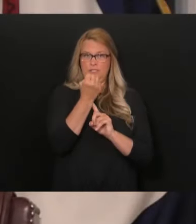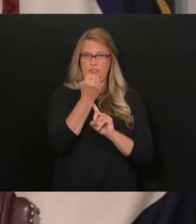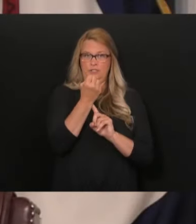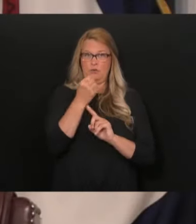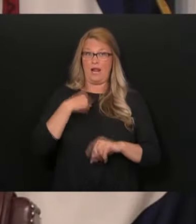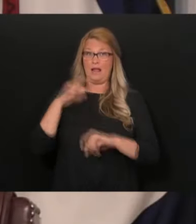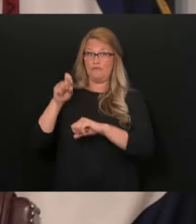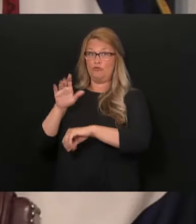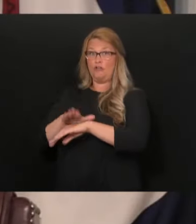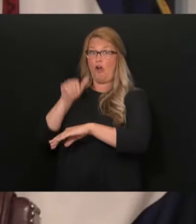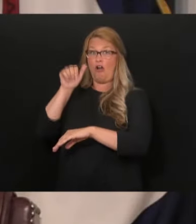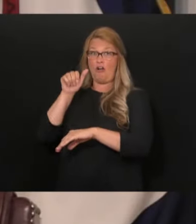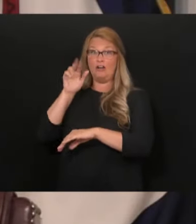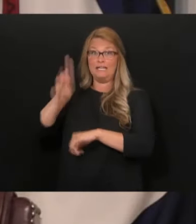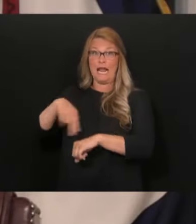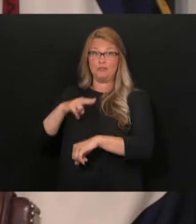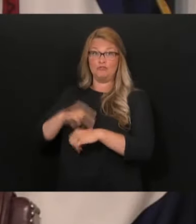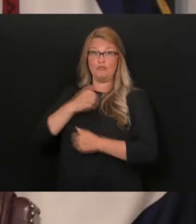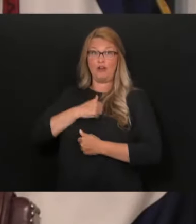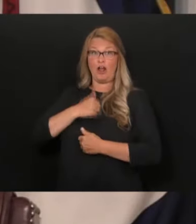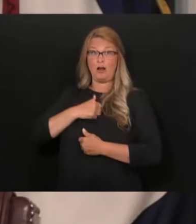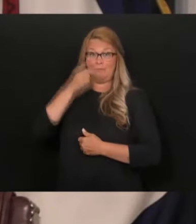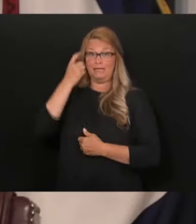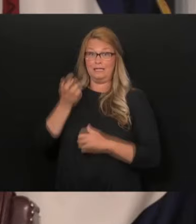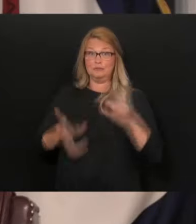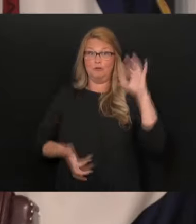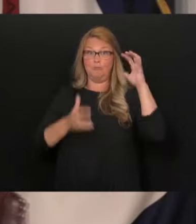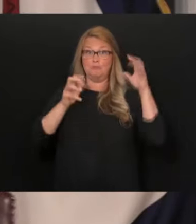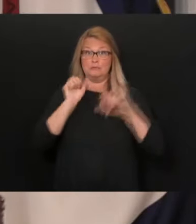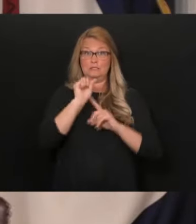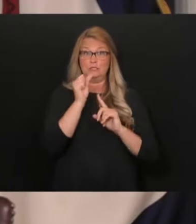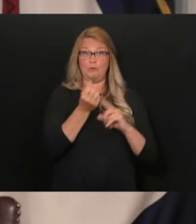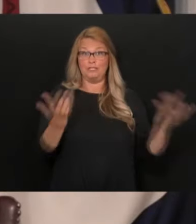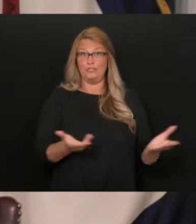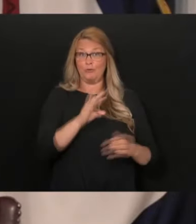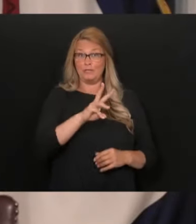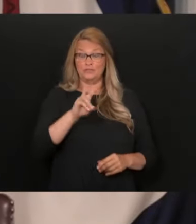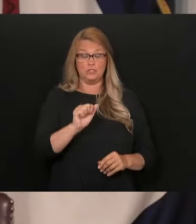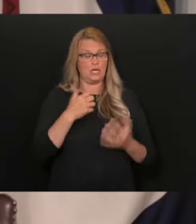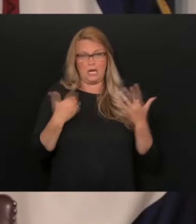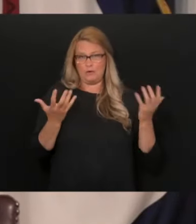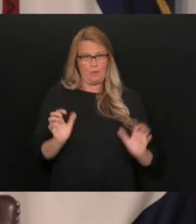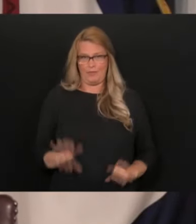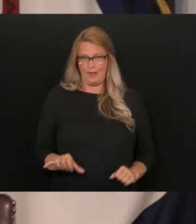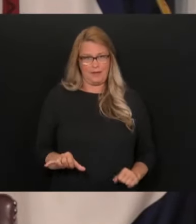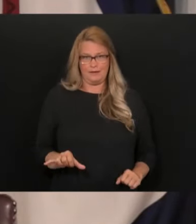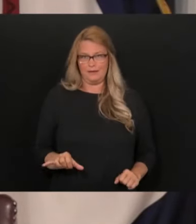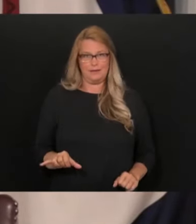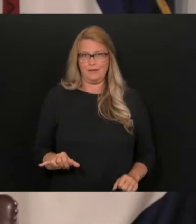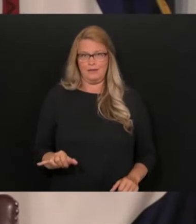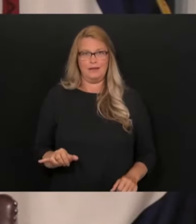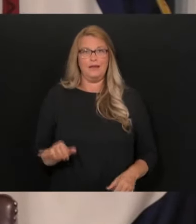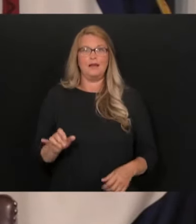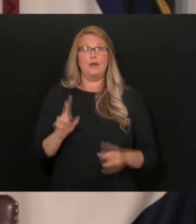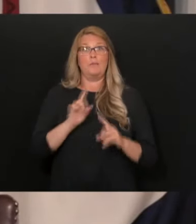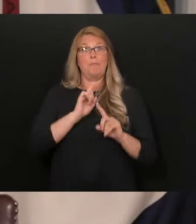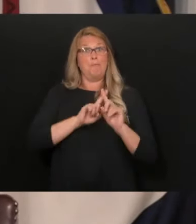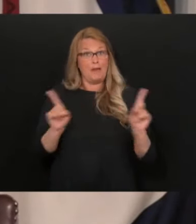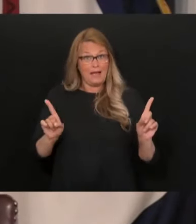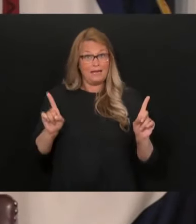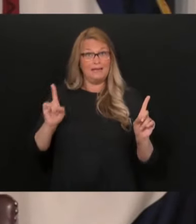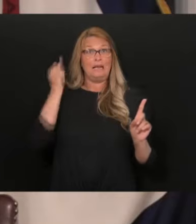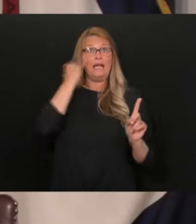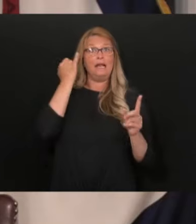National Guard because of a bad situation that's going on in West Virginia. Without any question, if we get into